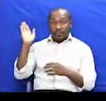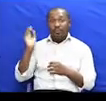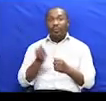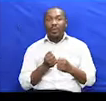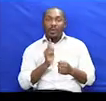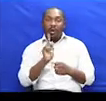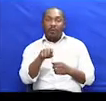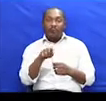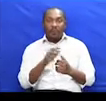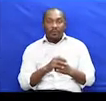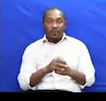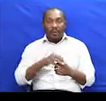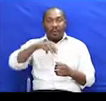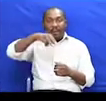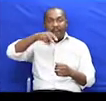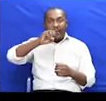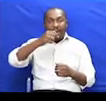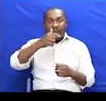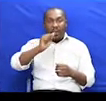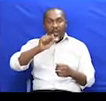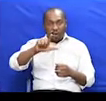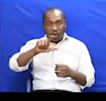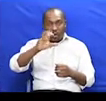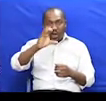of metal carbonate